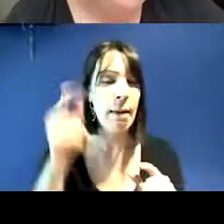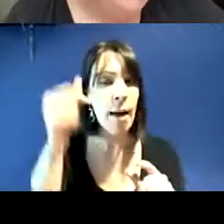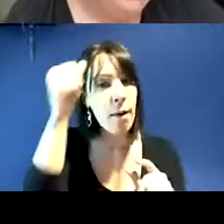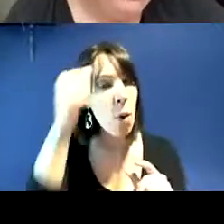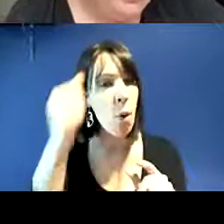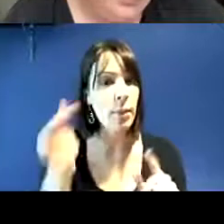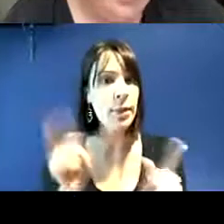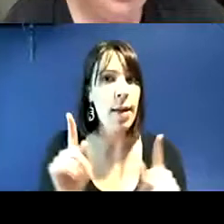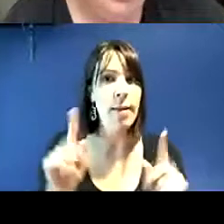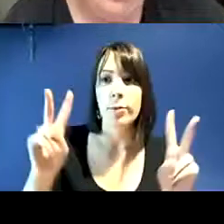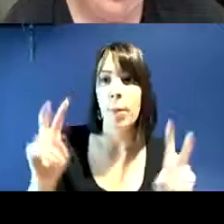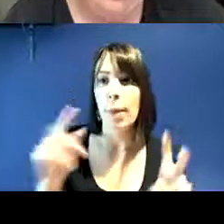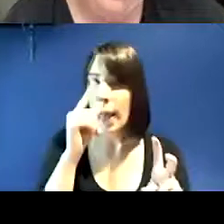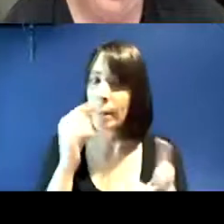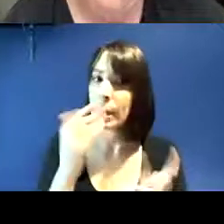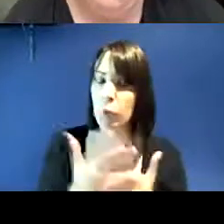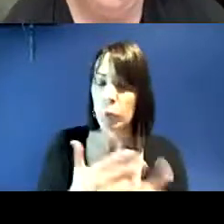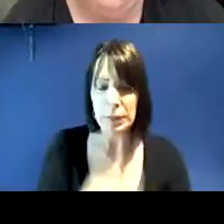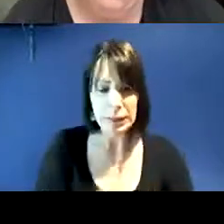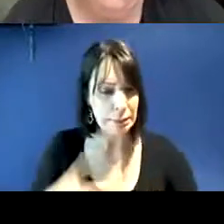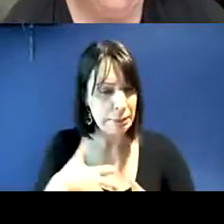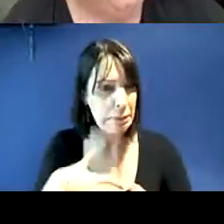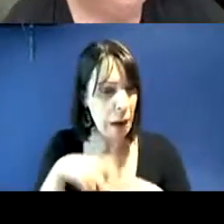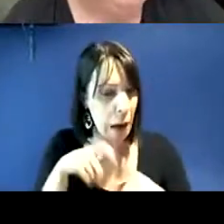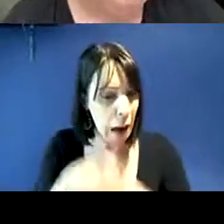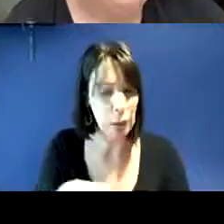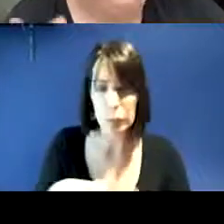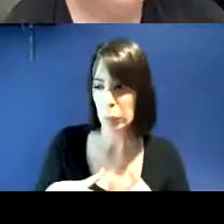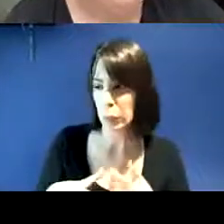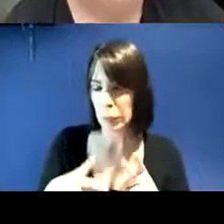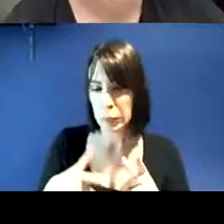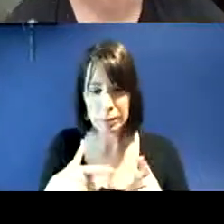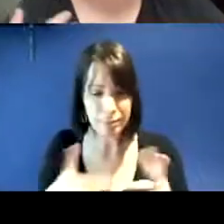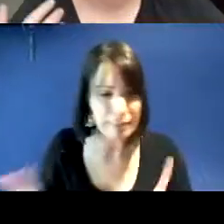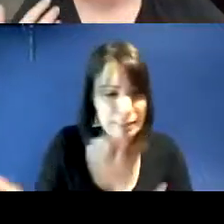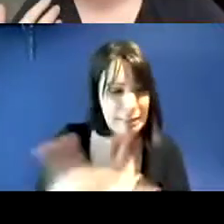about. So we encourage anyone who might